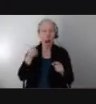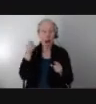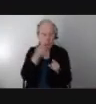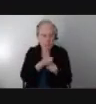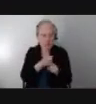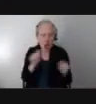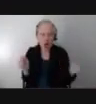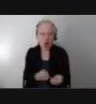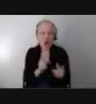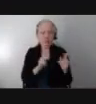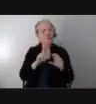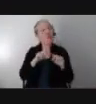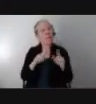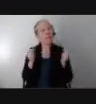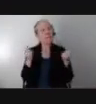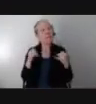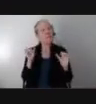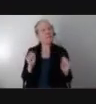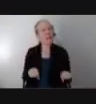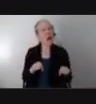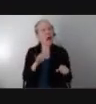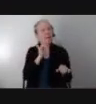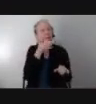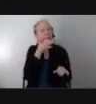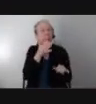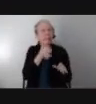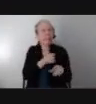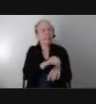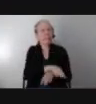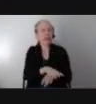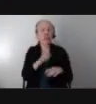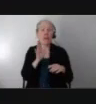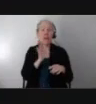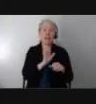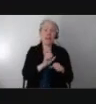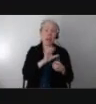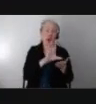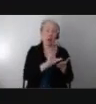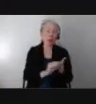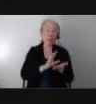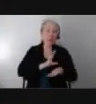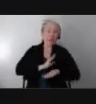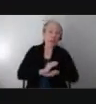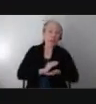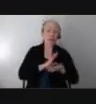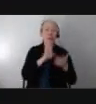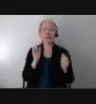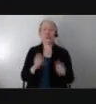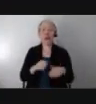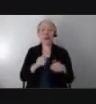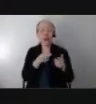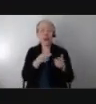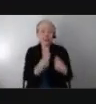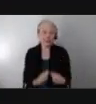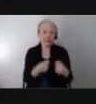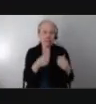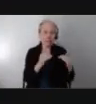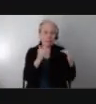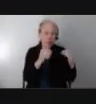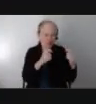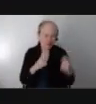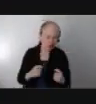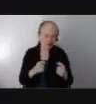harm self-confidence, they can harm productivity, and they can harm the opportunity for promotion. When I